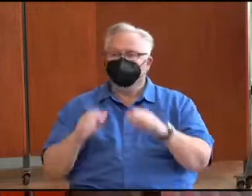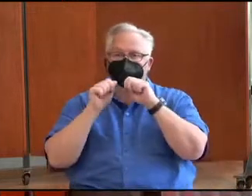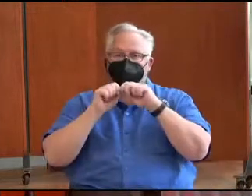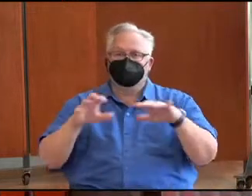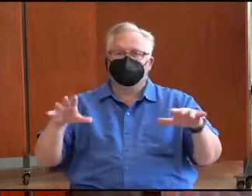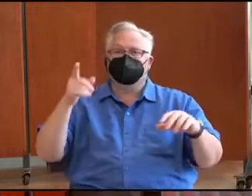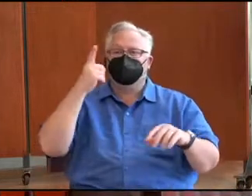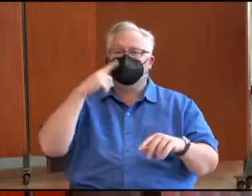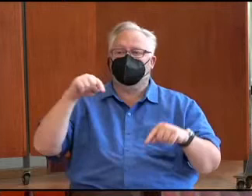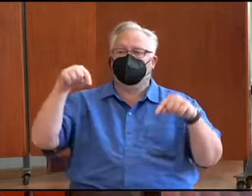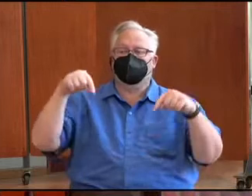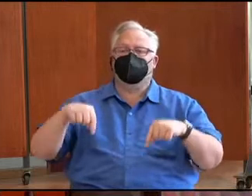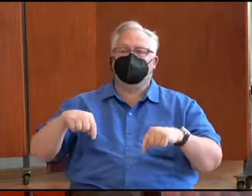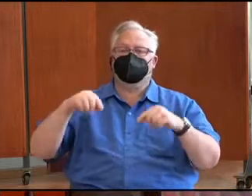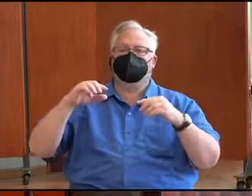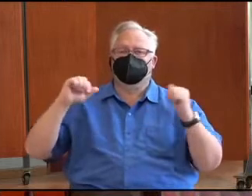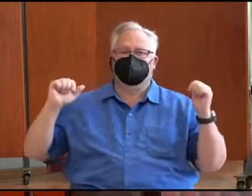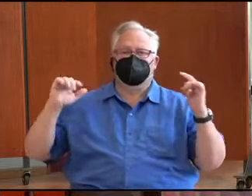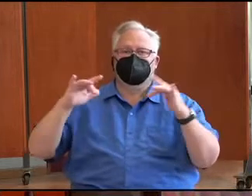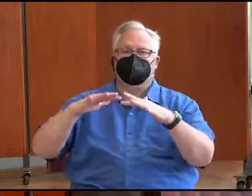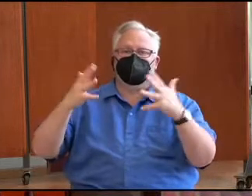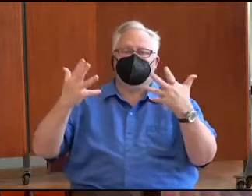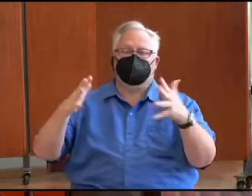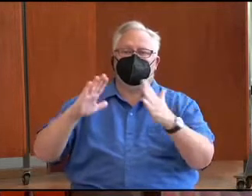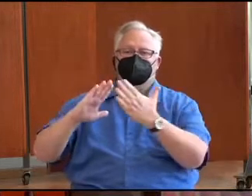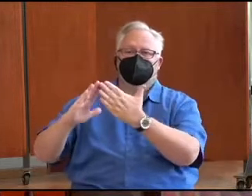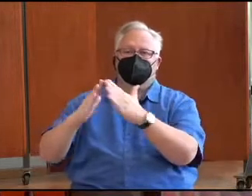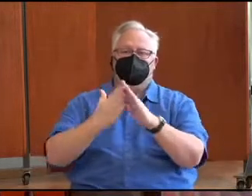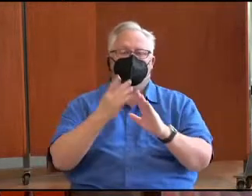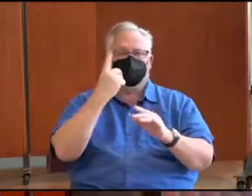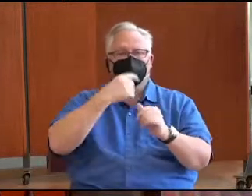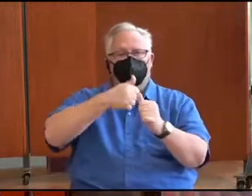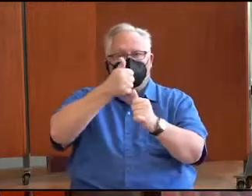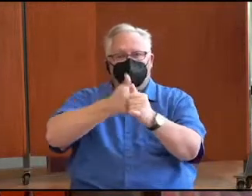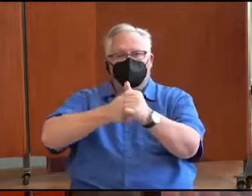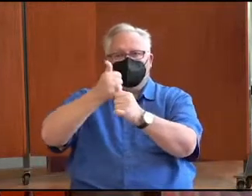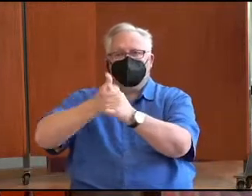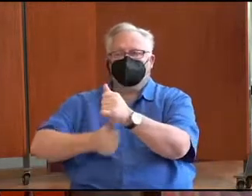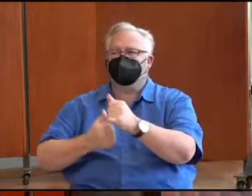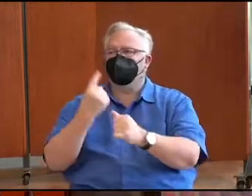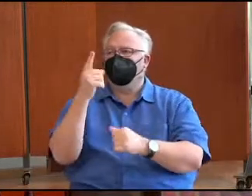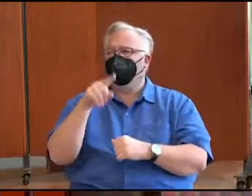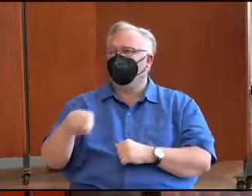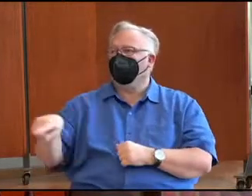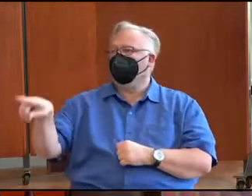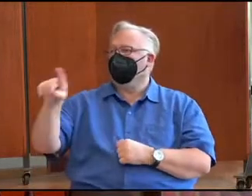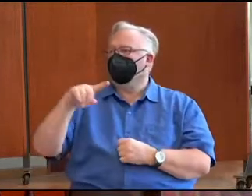Blessings on this gathered community, on each and every one of you,